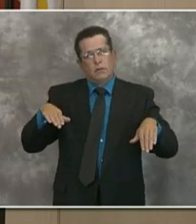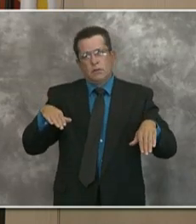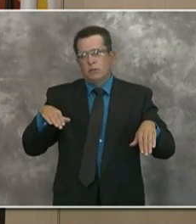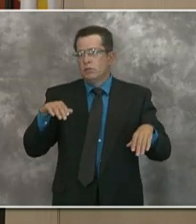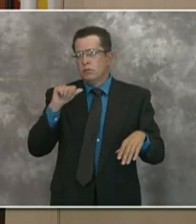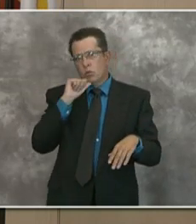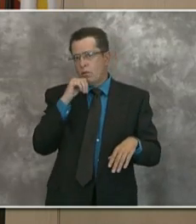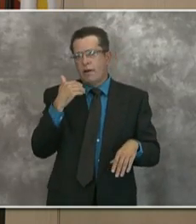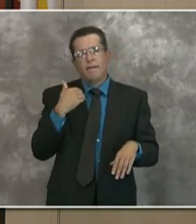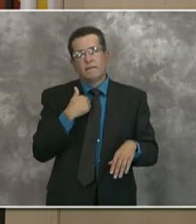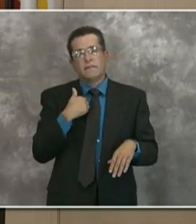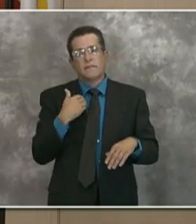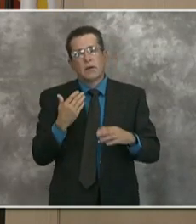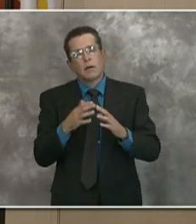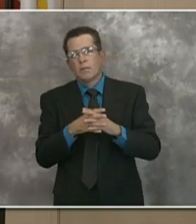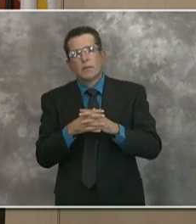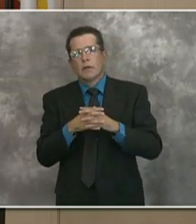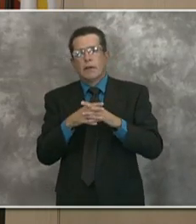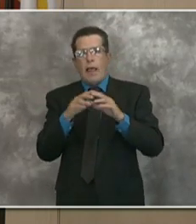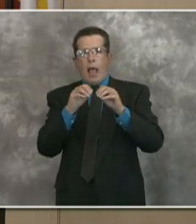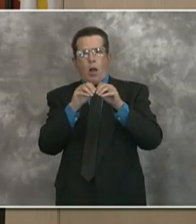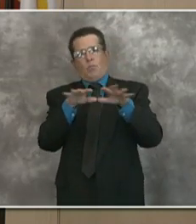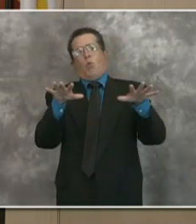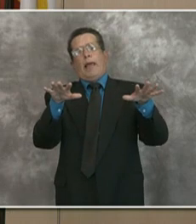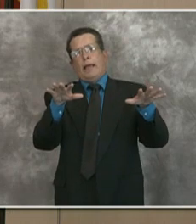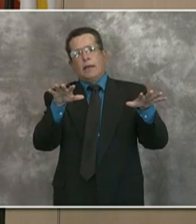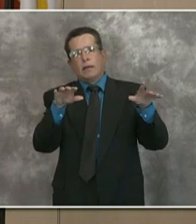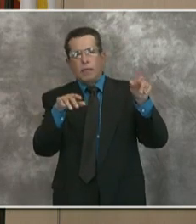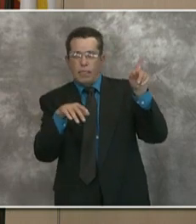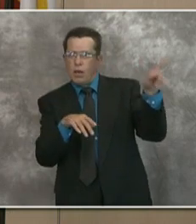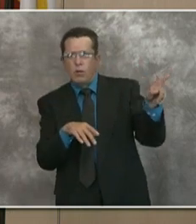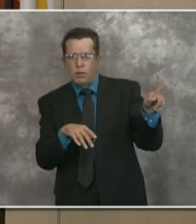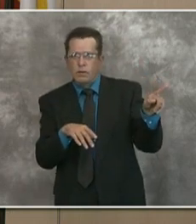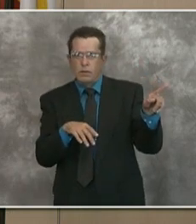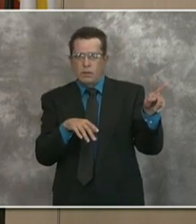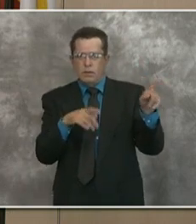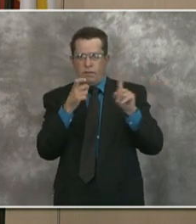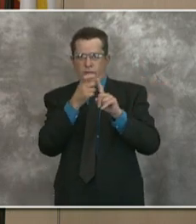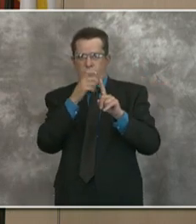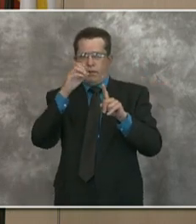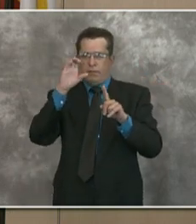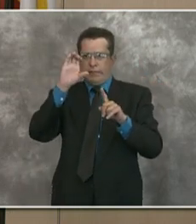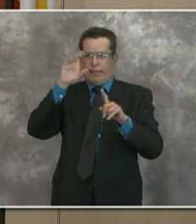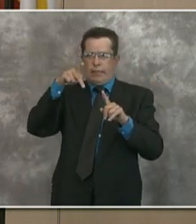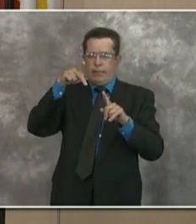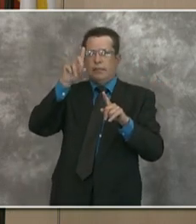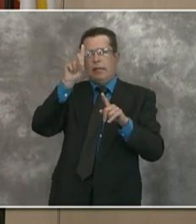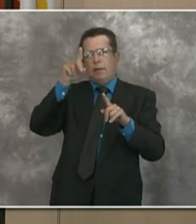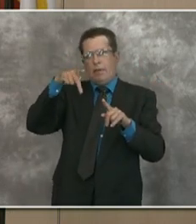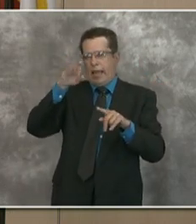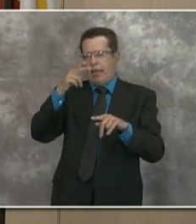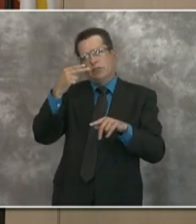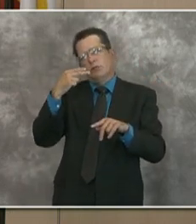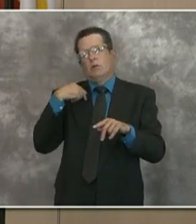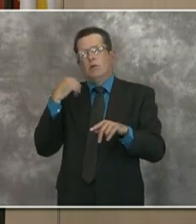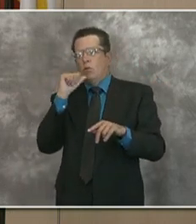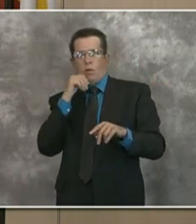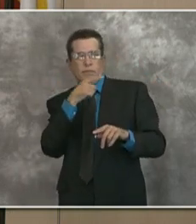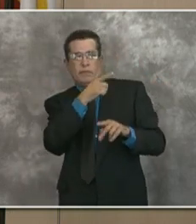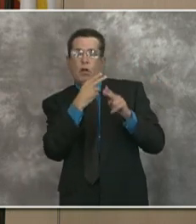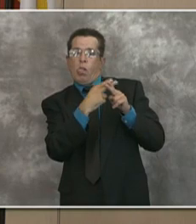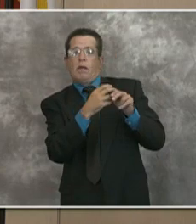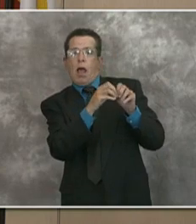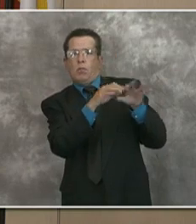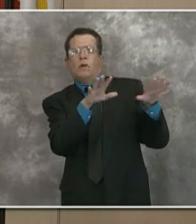have an outbreak as determined by the definition from CDPH, but we are aware of cases and